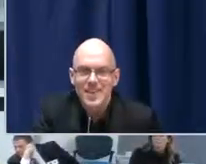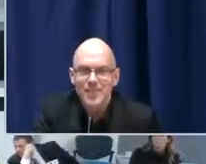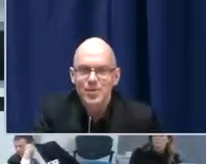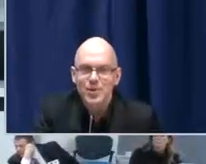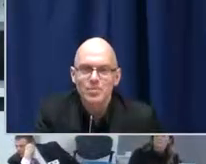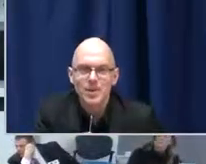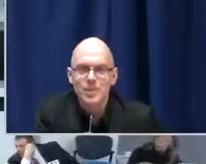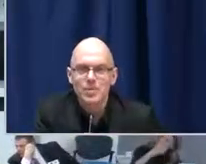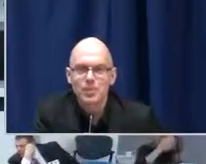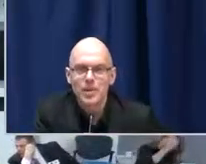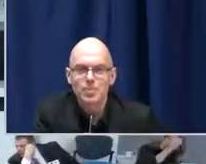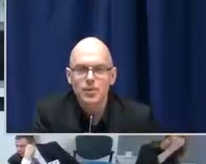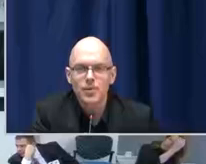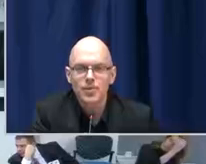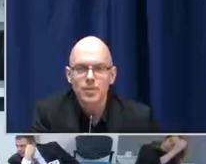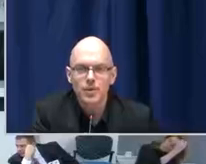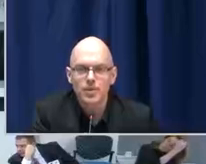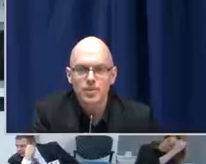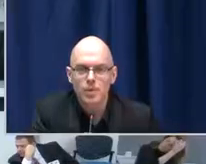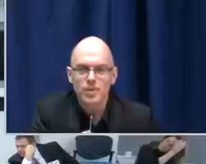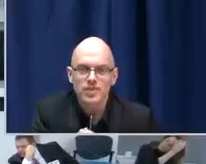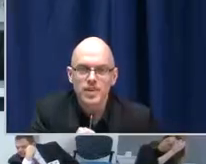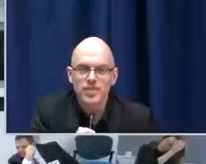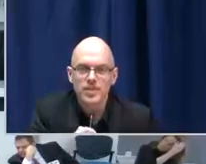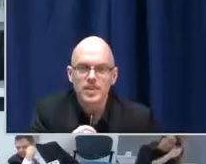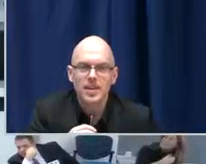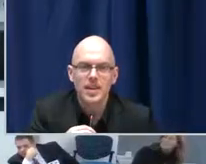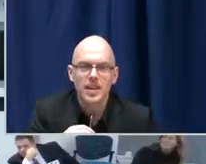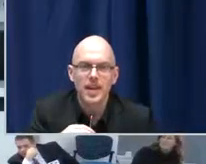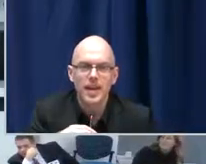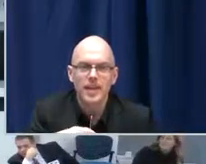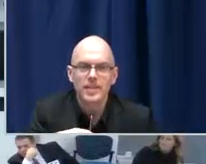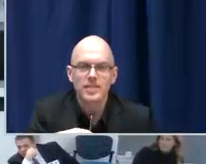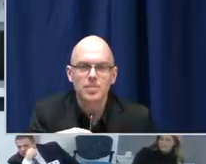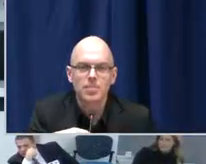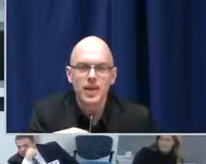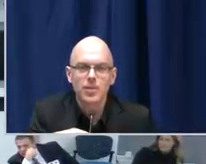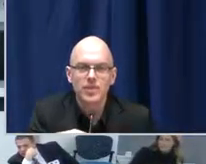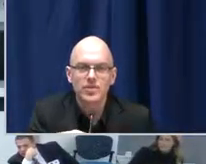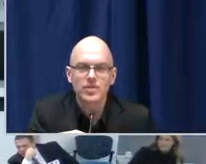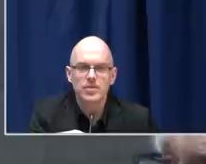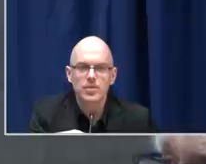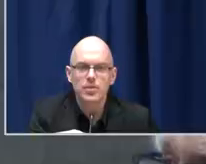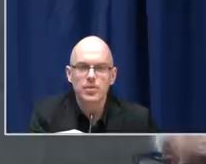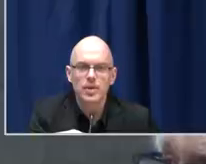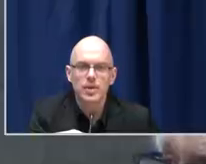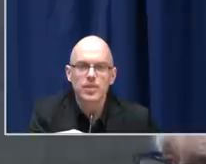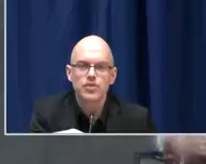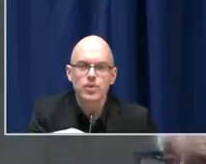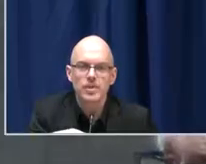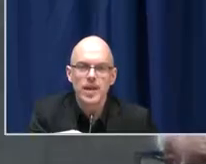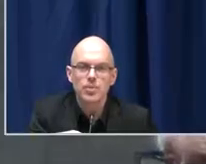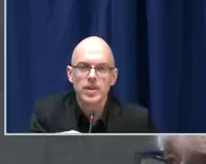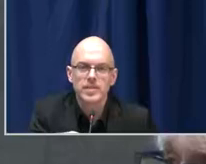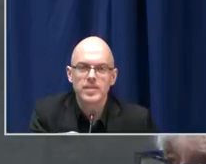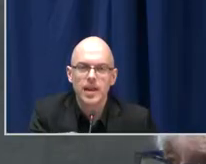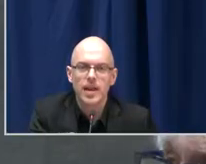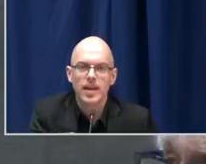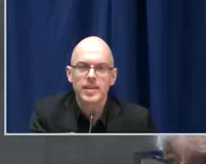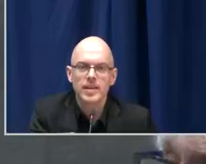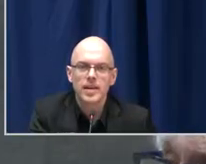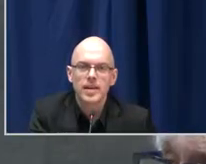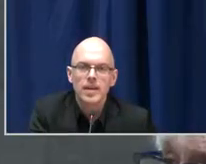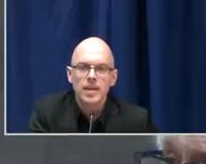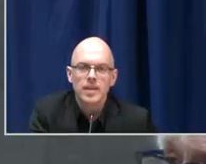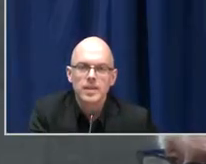Okay, hi everyone. My name is Brianne Berger from the U.S. Department of Education. And my question to you, could you elaborate